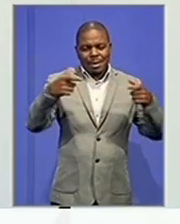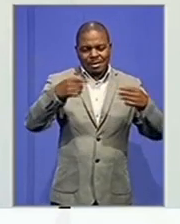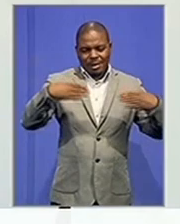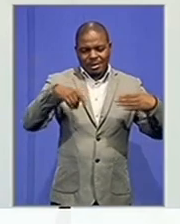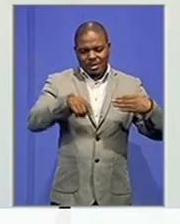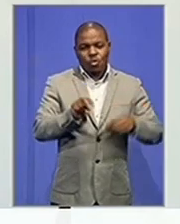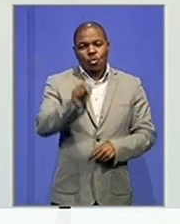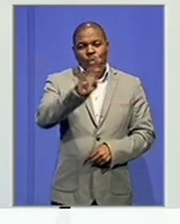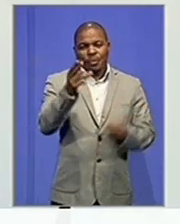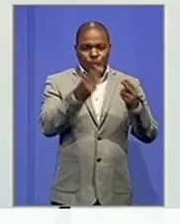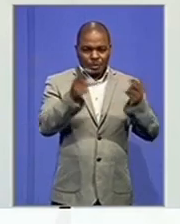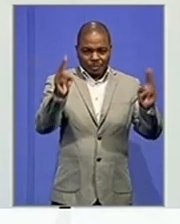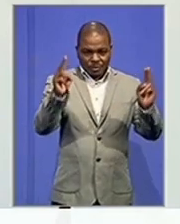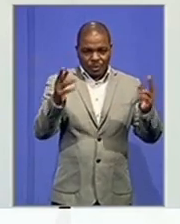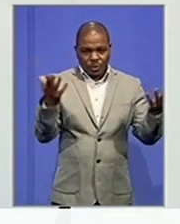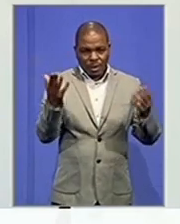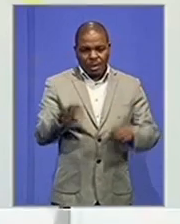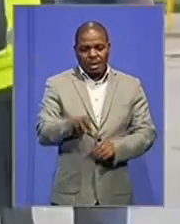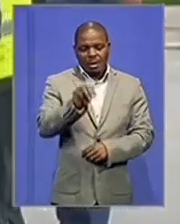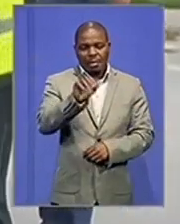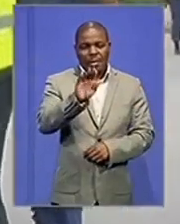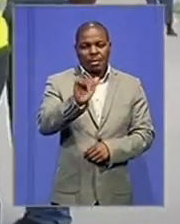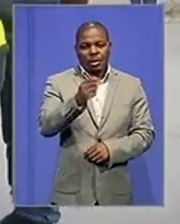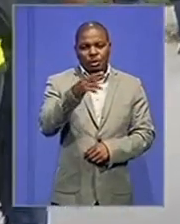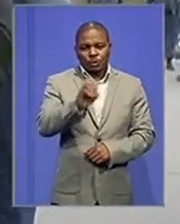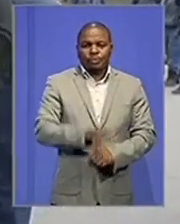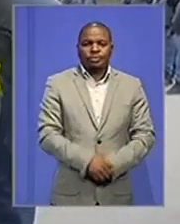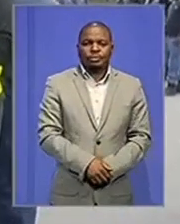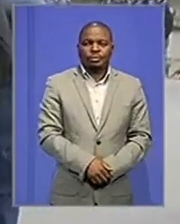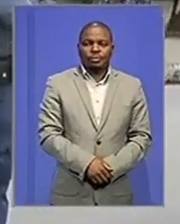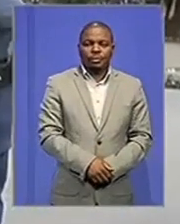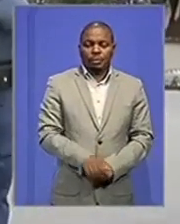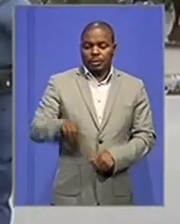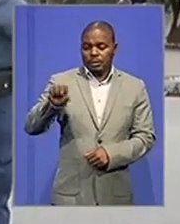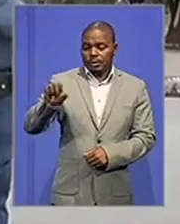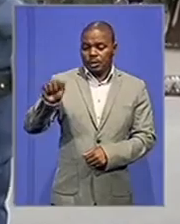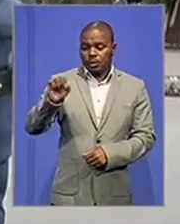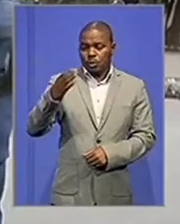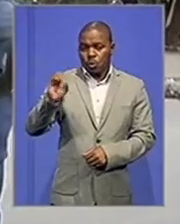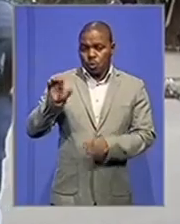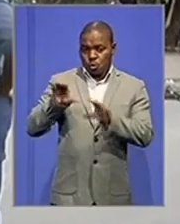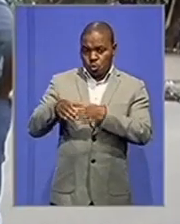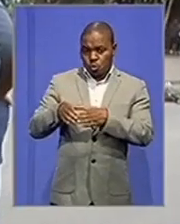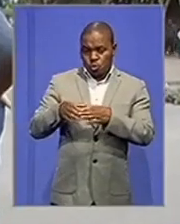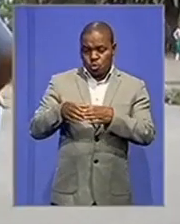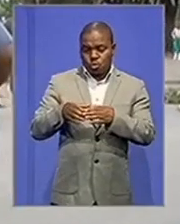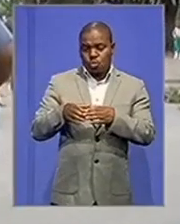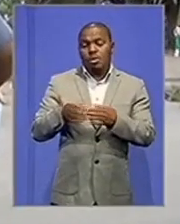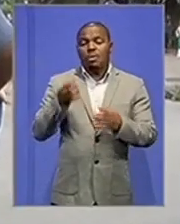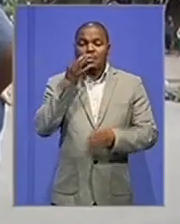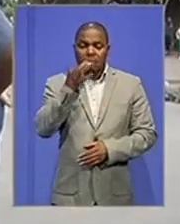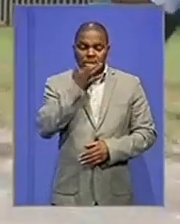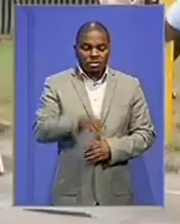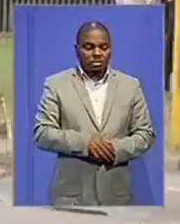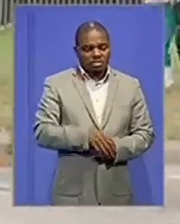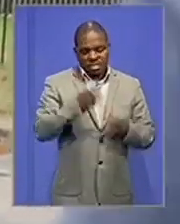the Northwest University in Mabato. Congress ya baithuti SASCO ya re ga ikitla ineela go fitlhelela